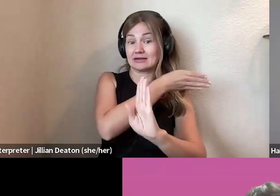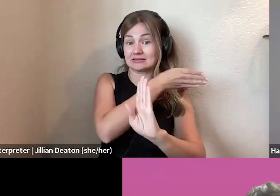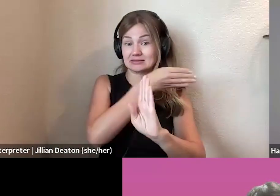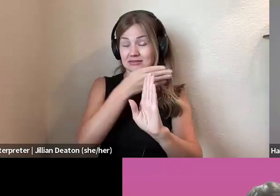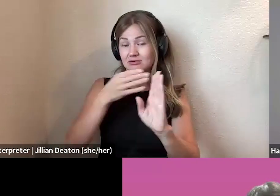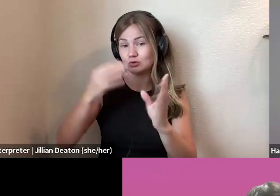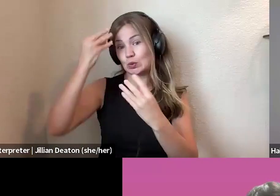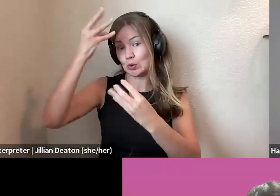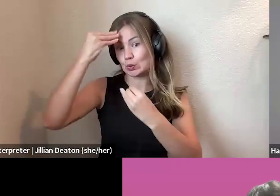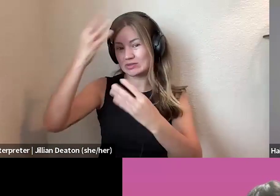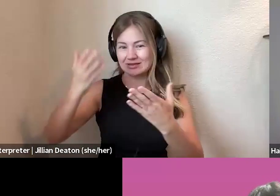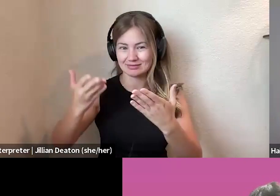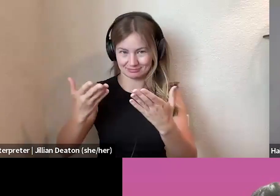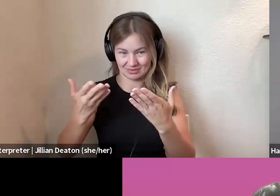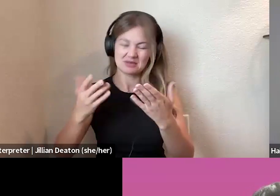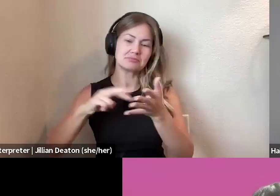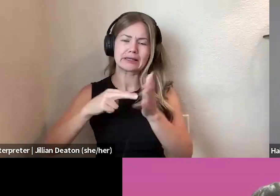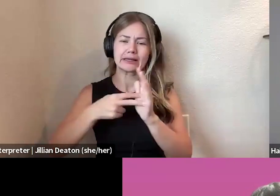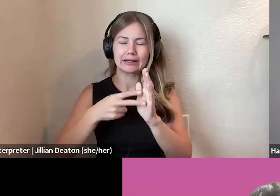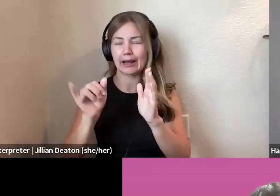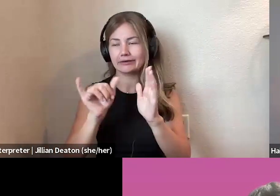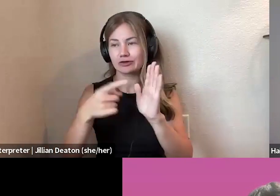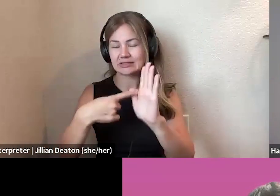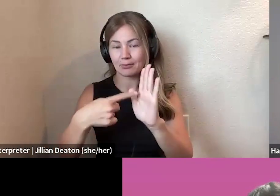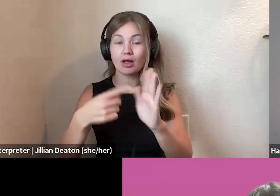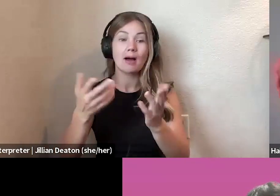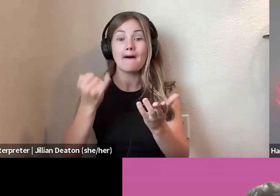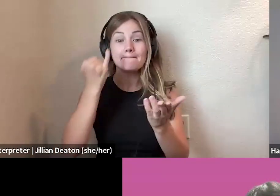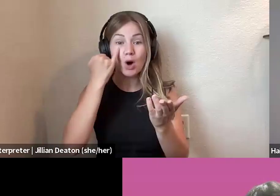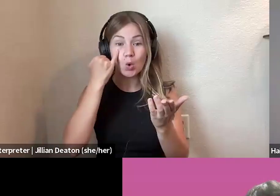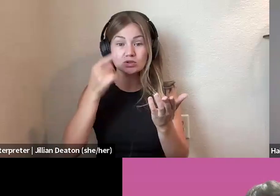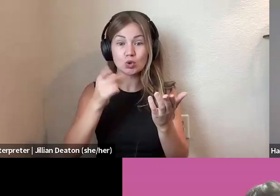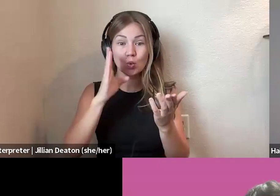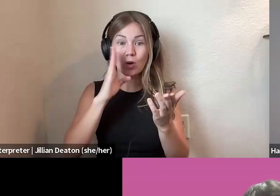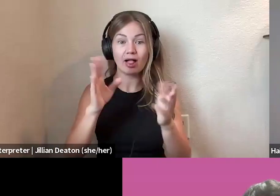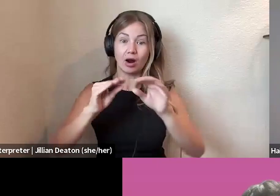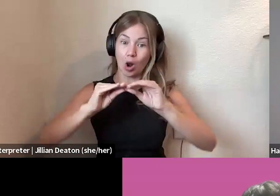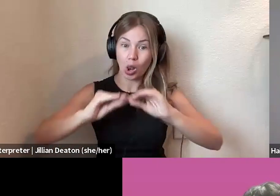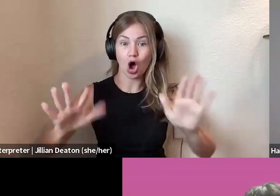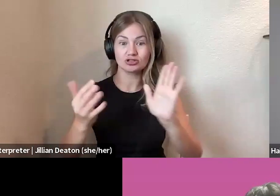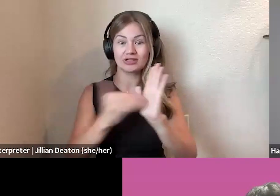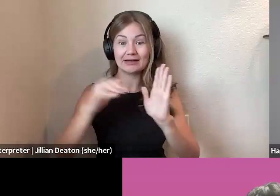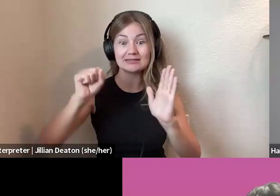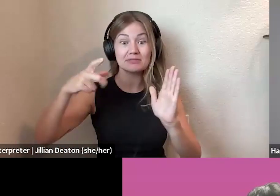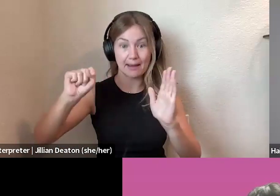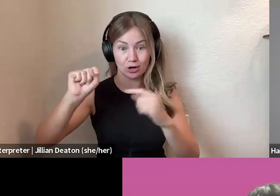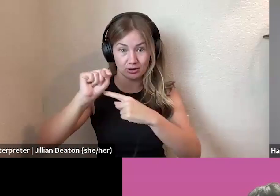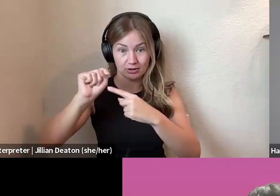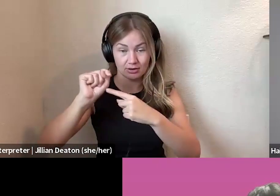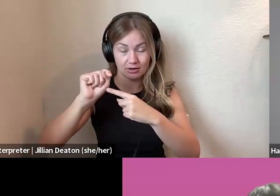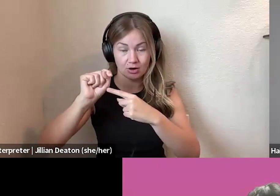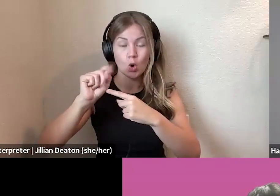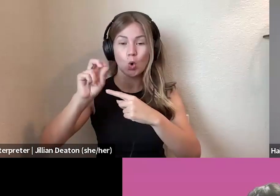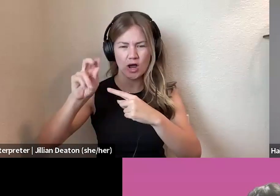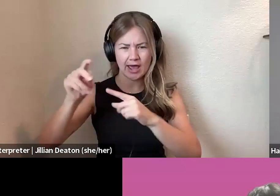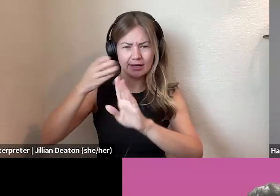do is, say you're relaunching or coming back online in September, I might spend the summer. Who are